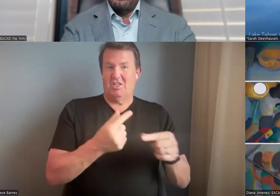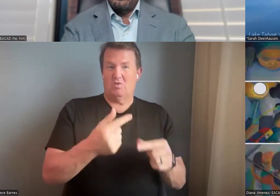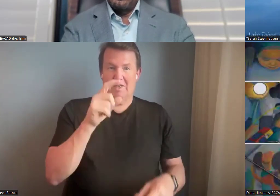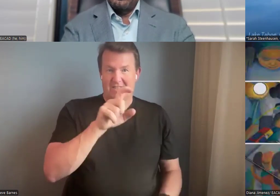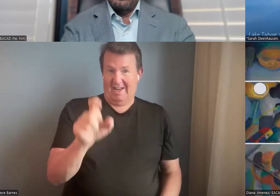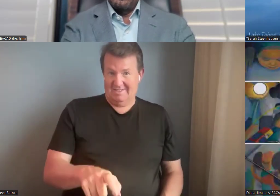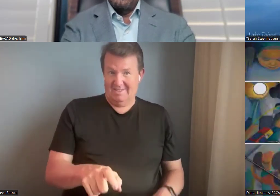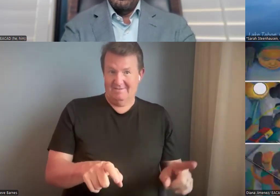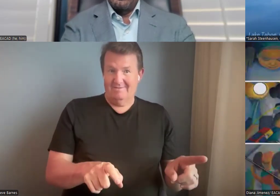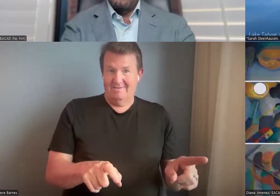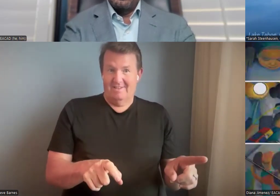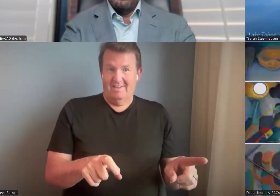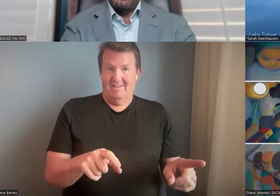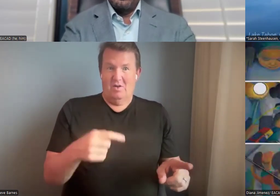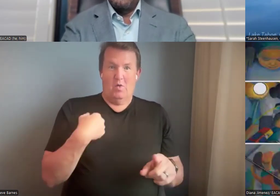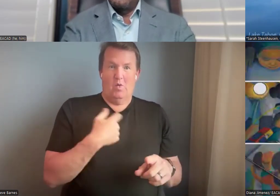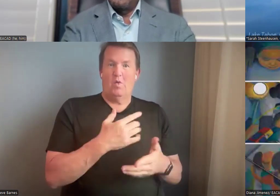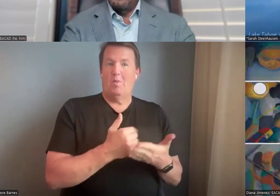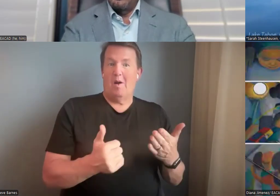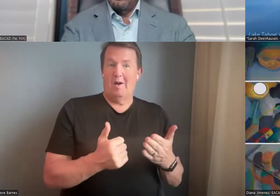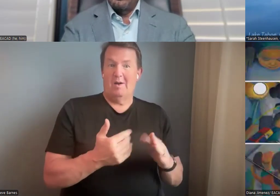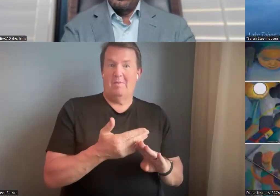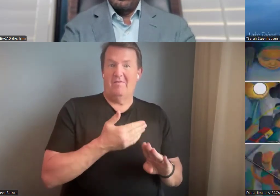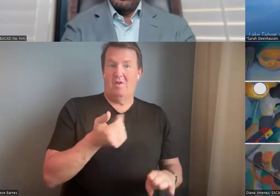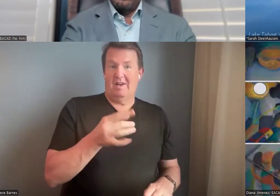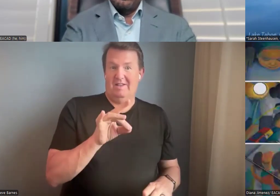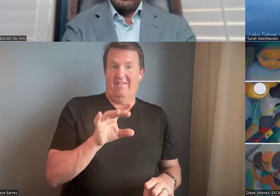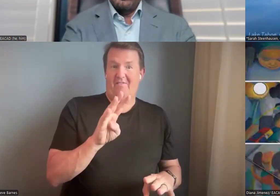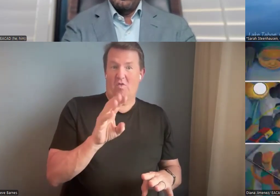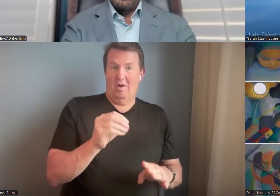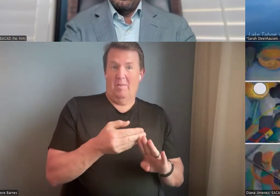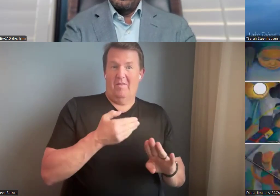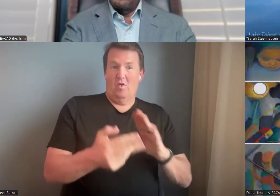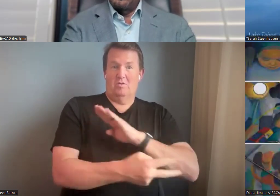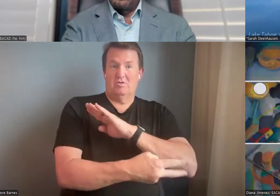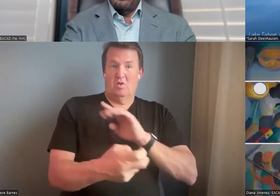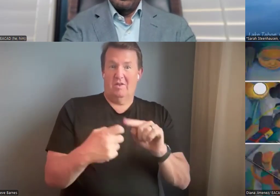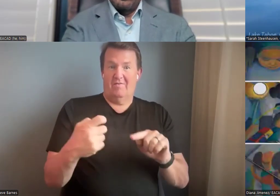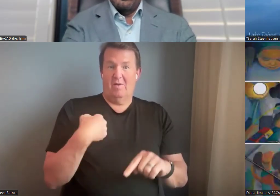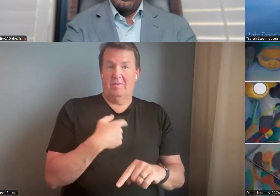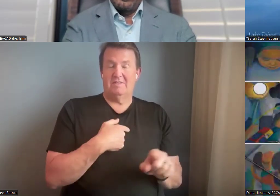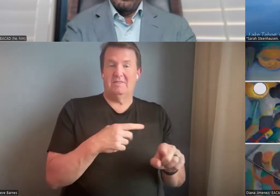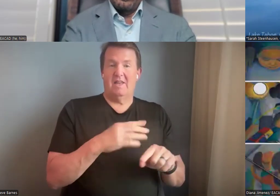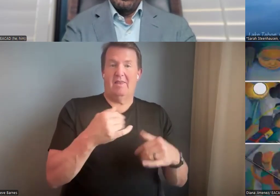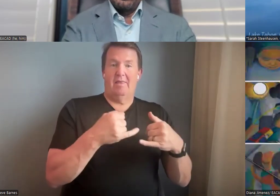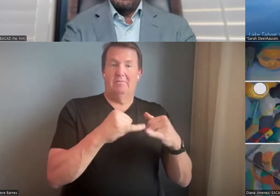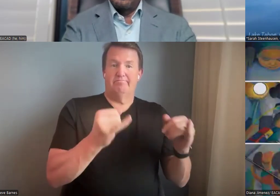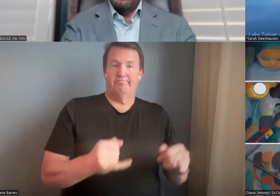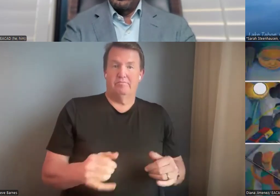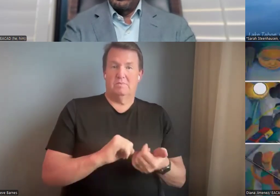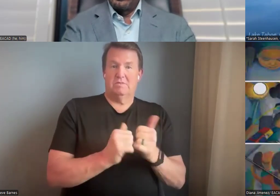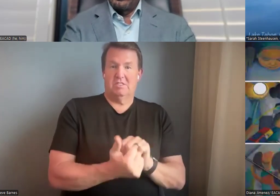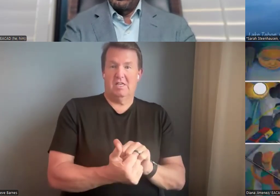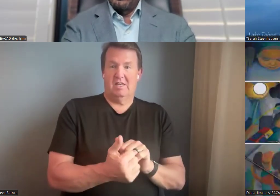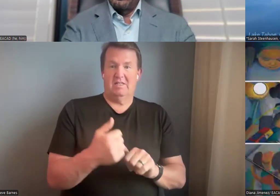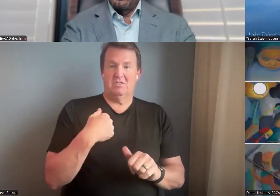in before 1840, before it was taken from us, and the border lines changed. So I